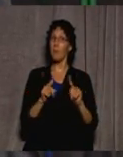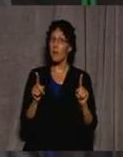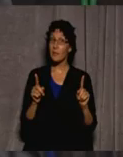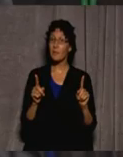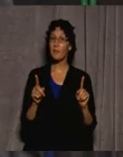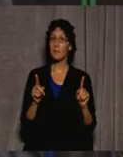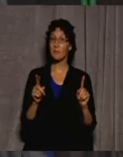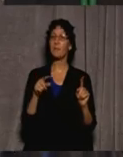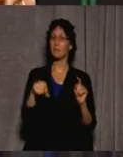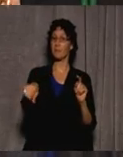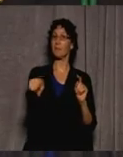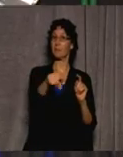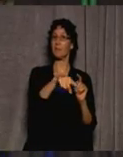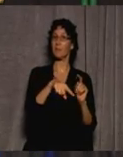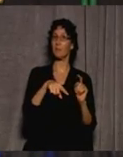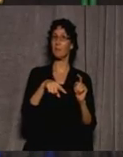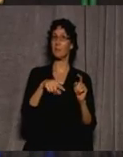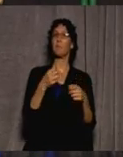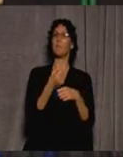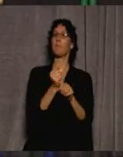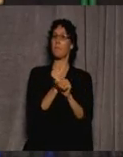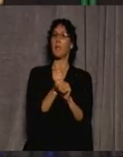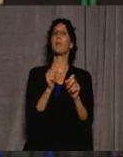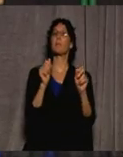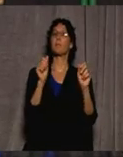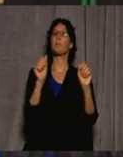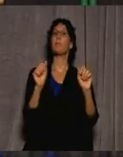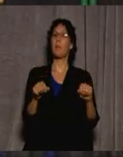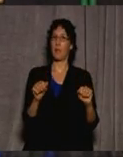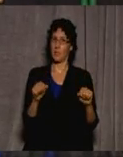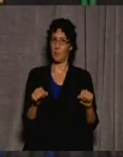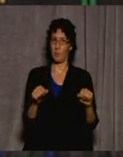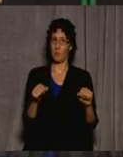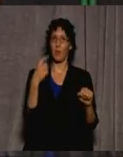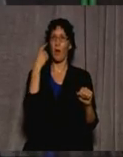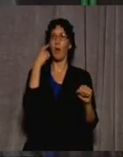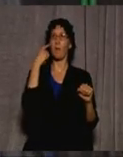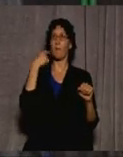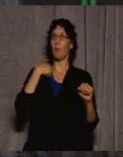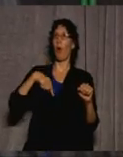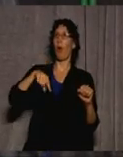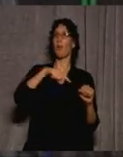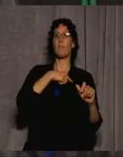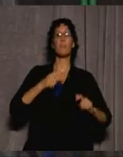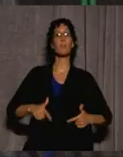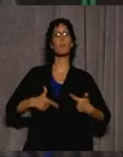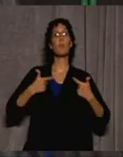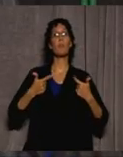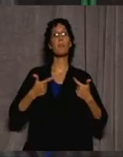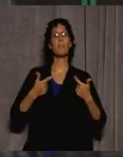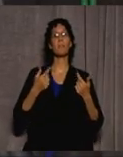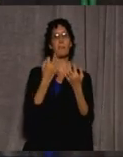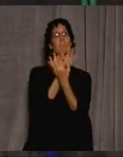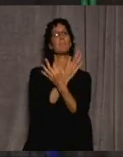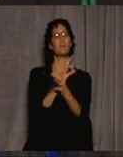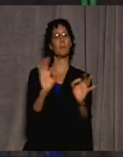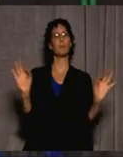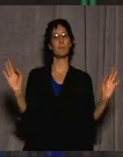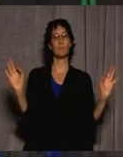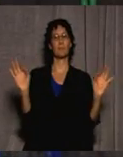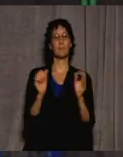ones who make it possible for us to live in freedom. So let's